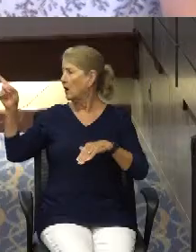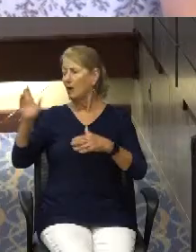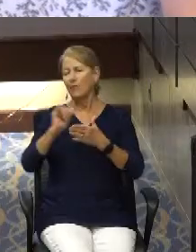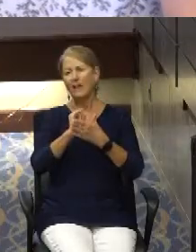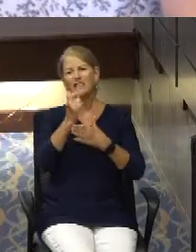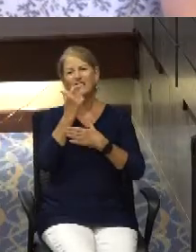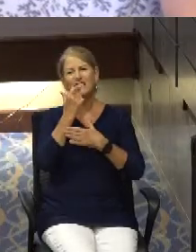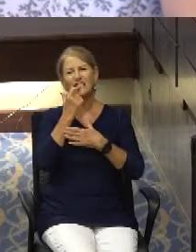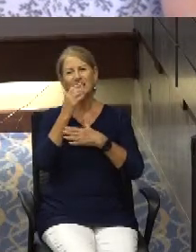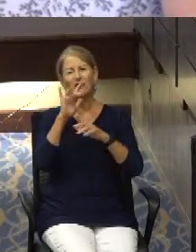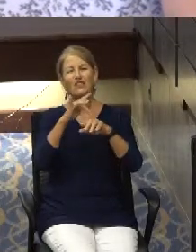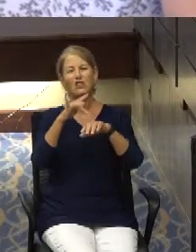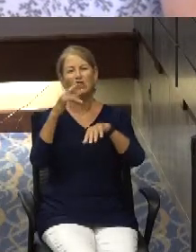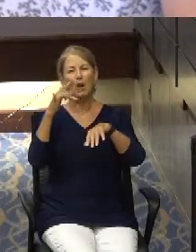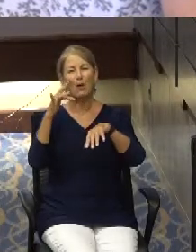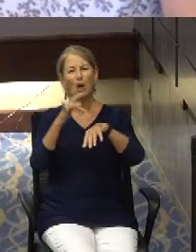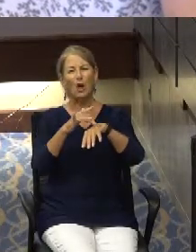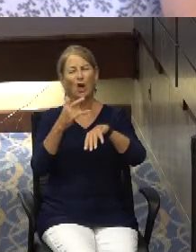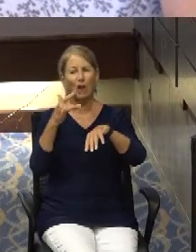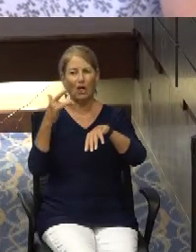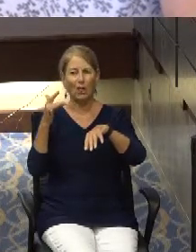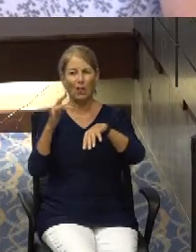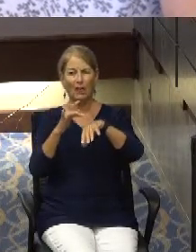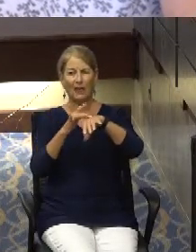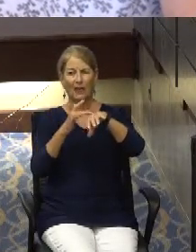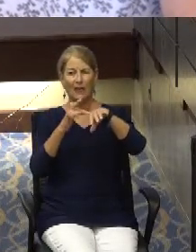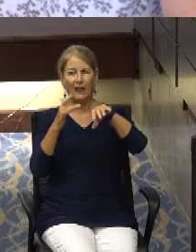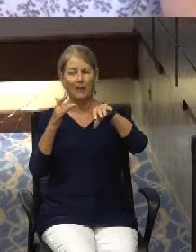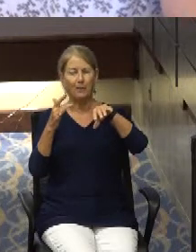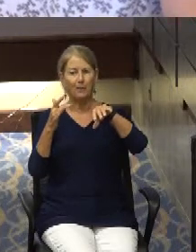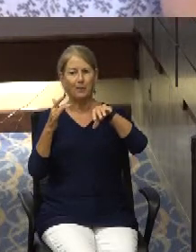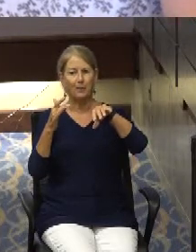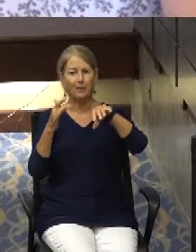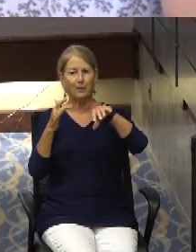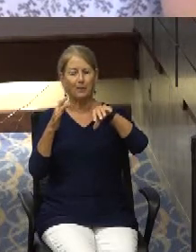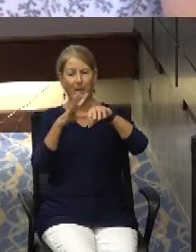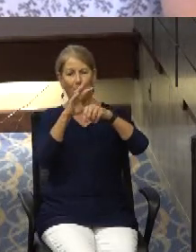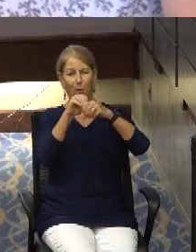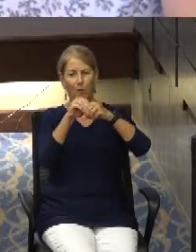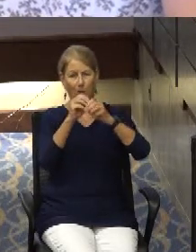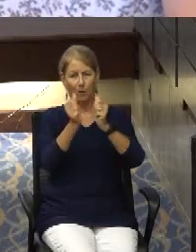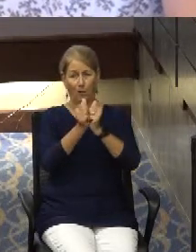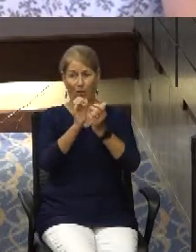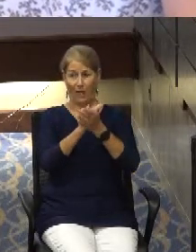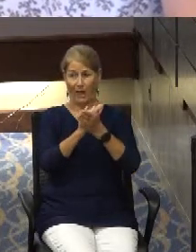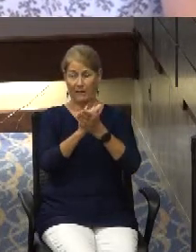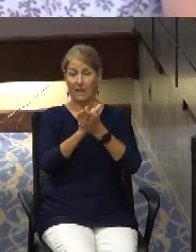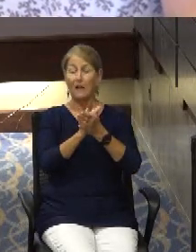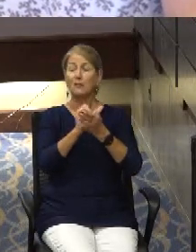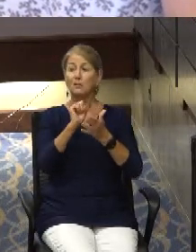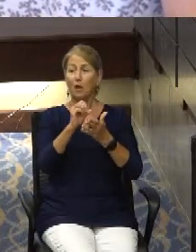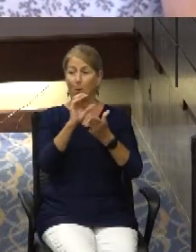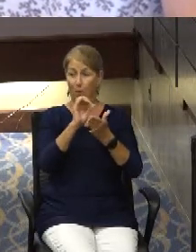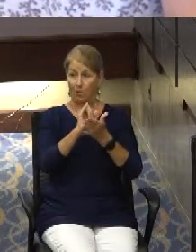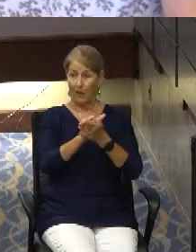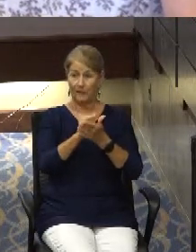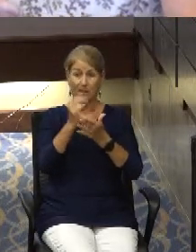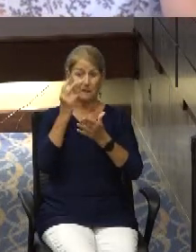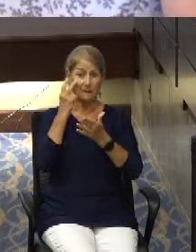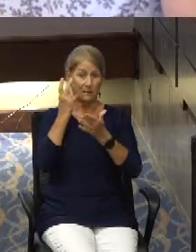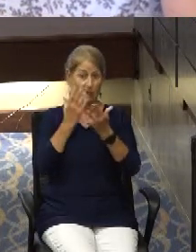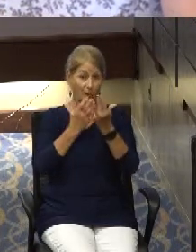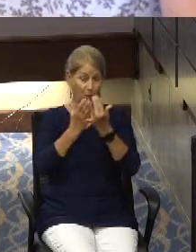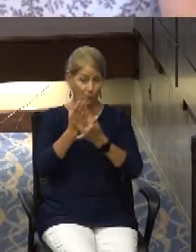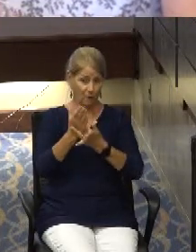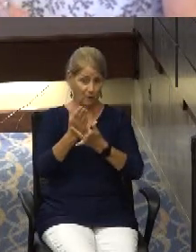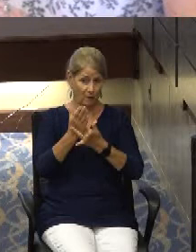a shimmer, sort of a incorporated into it. And so it is transparent or translucent, and you